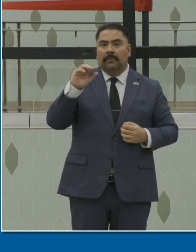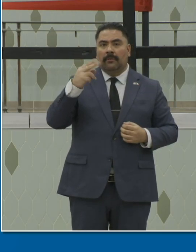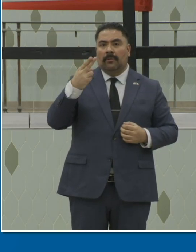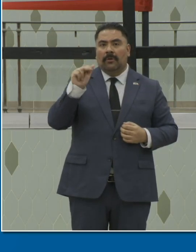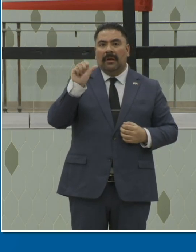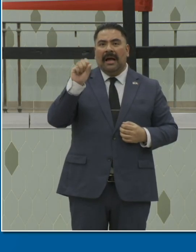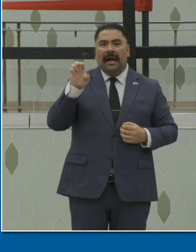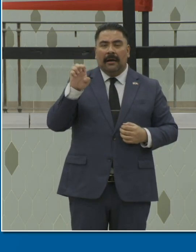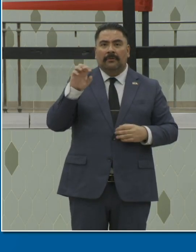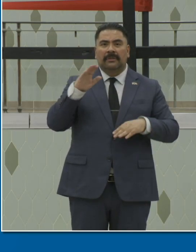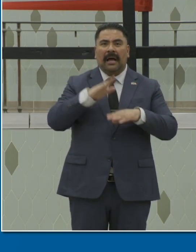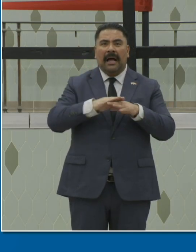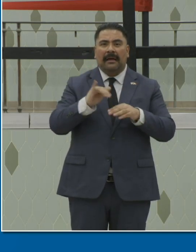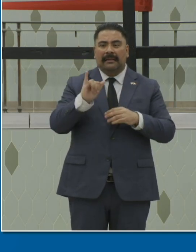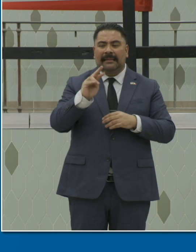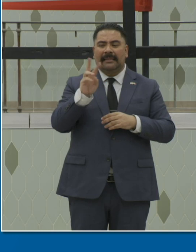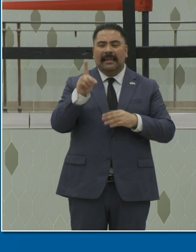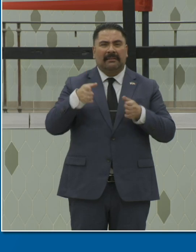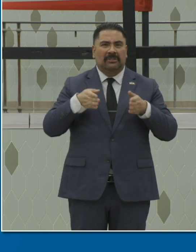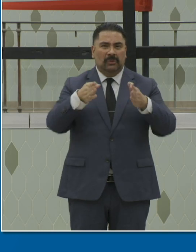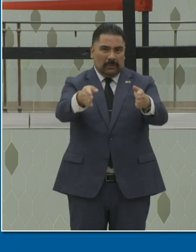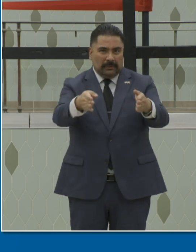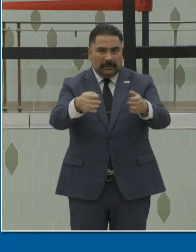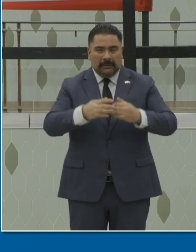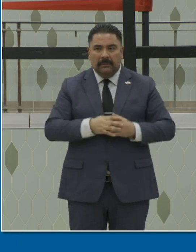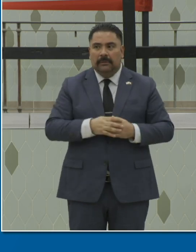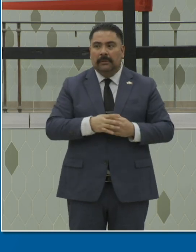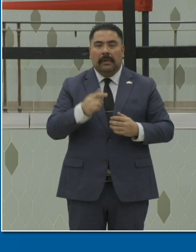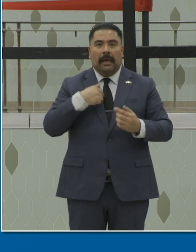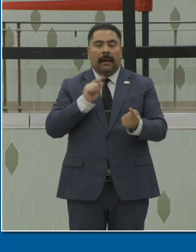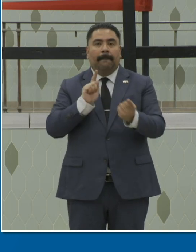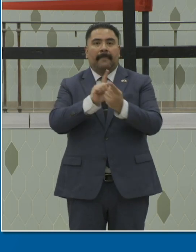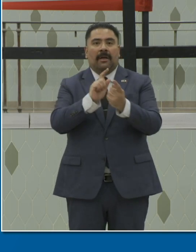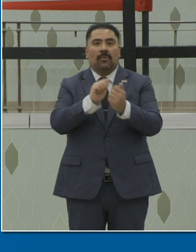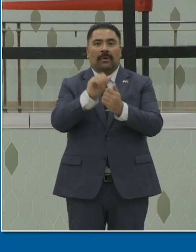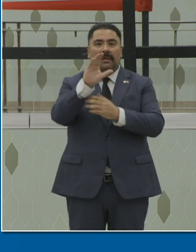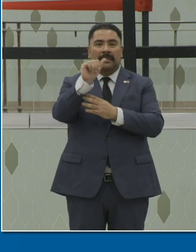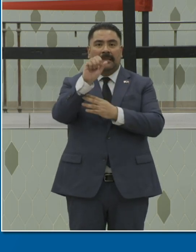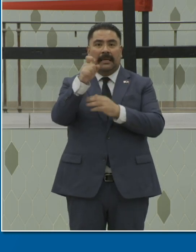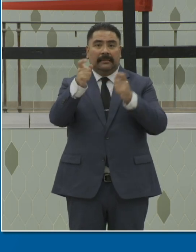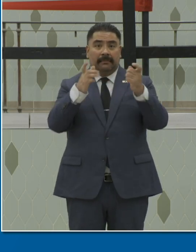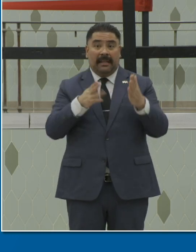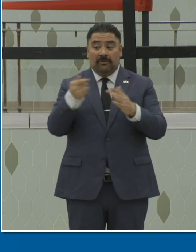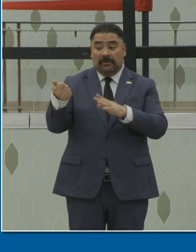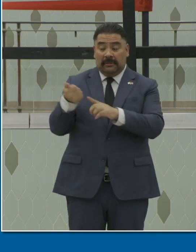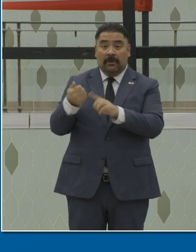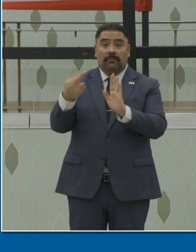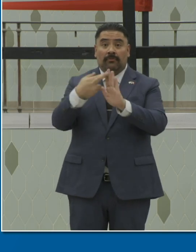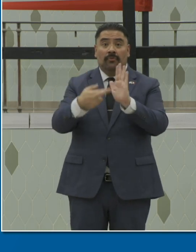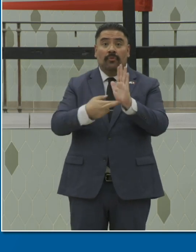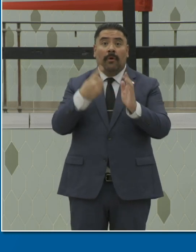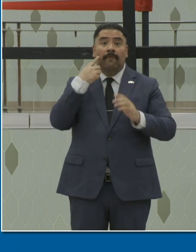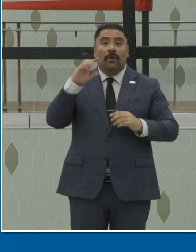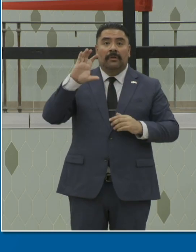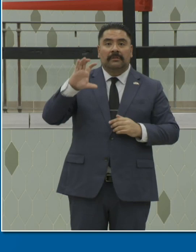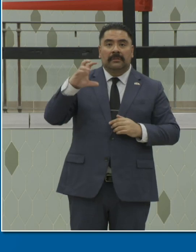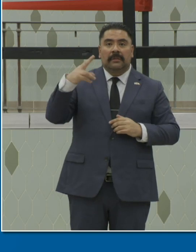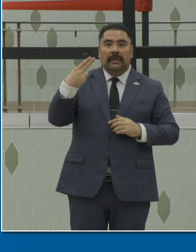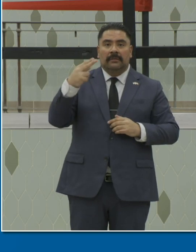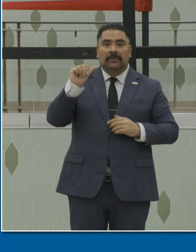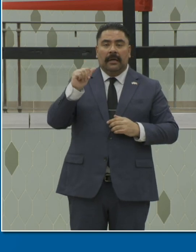center down on Indiana, where I was met up with a case manager who signed me up for the CHA waiting